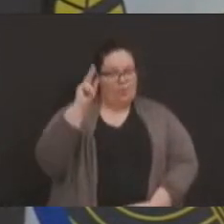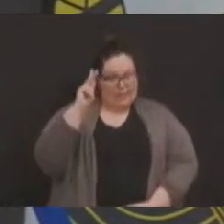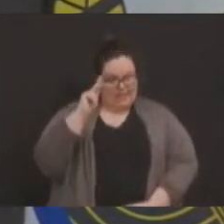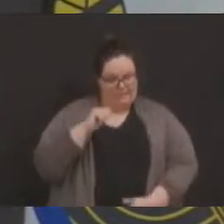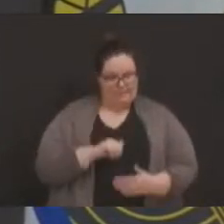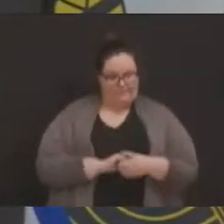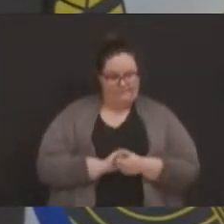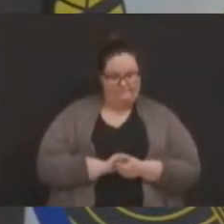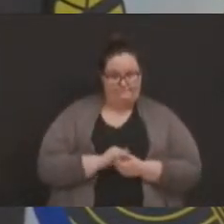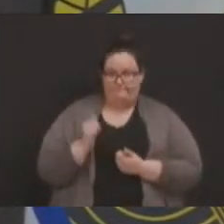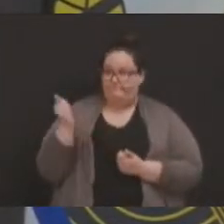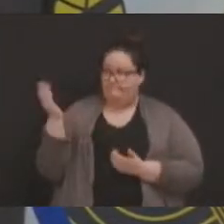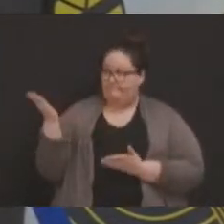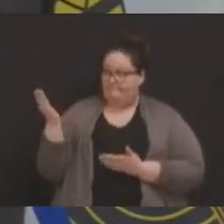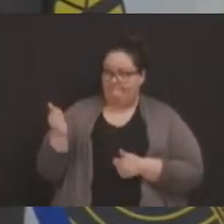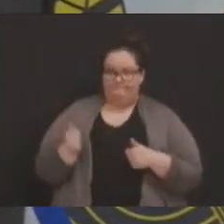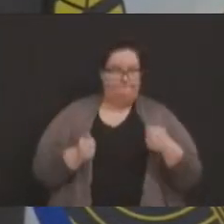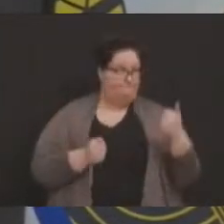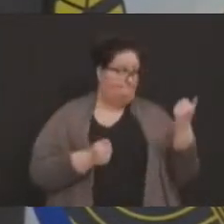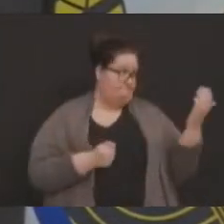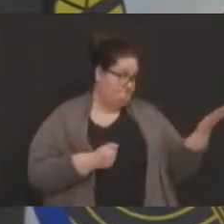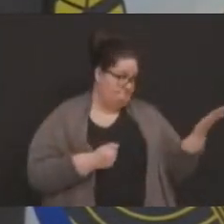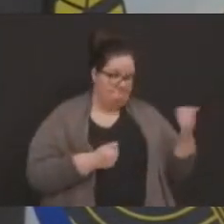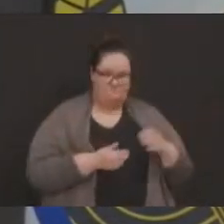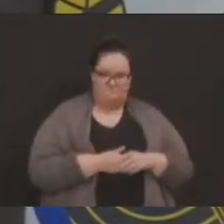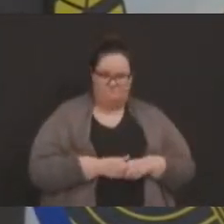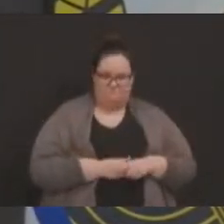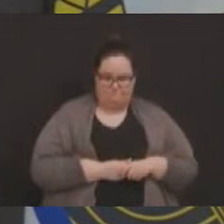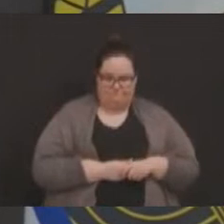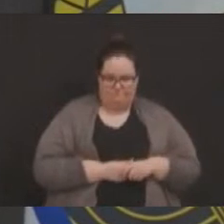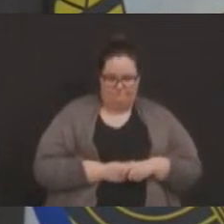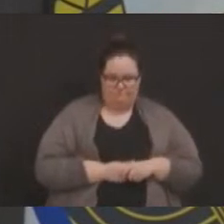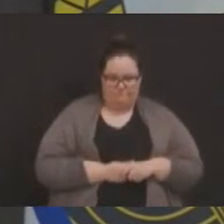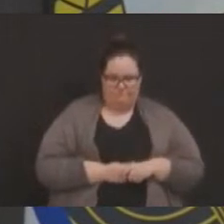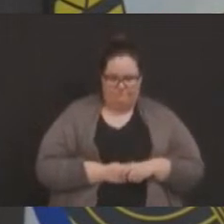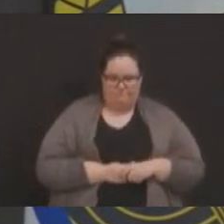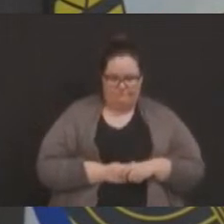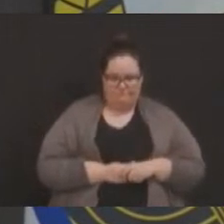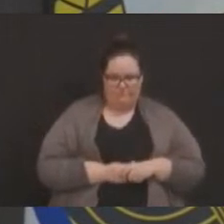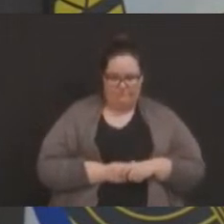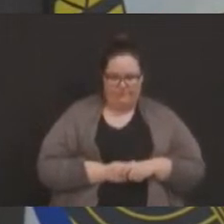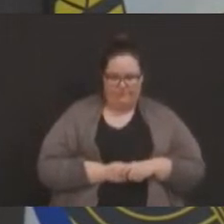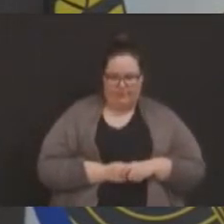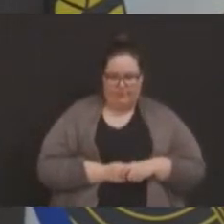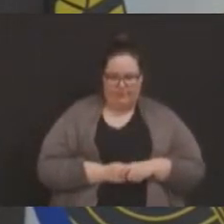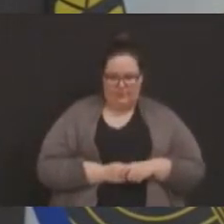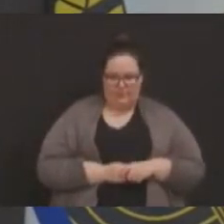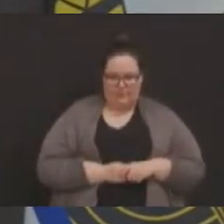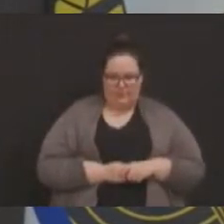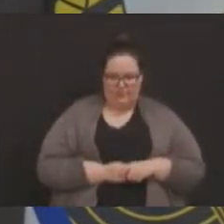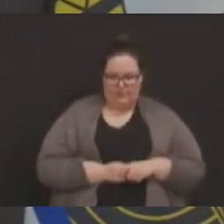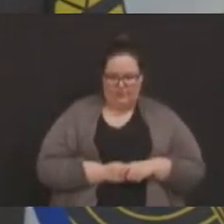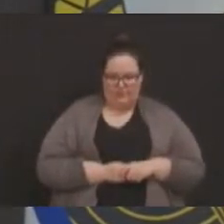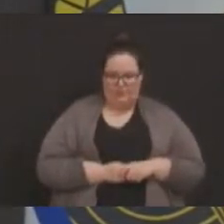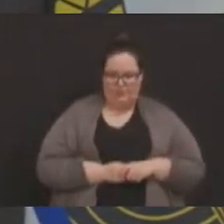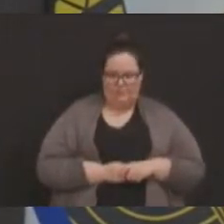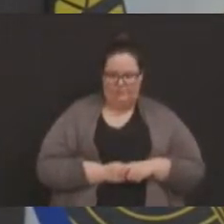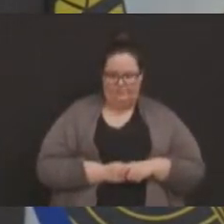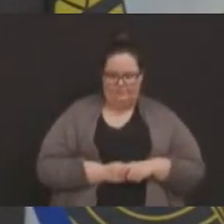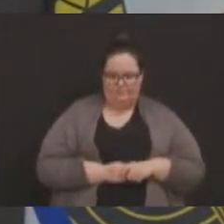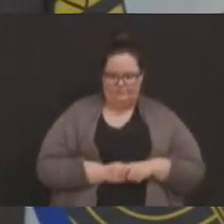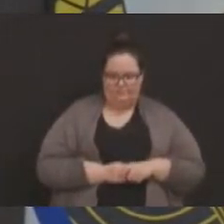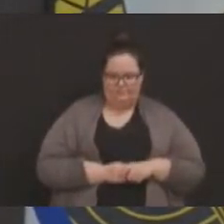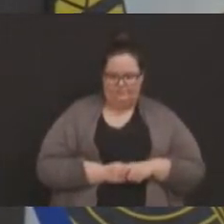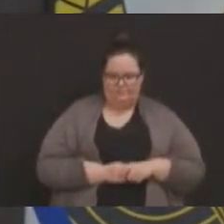for COVID and died are suggesting public health is misrepresenting their deaths as being non-COVID related. How do